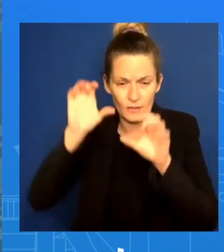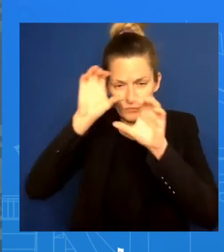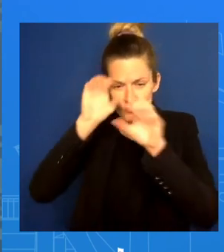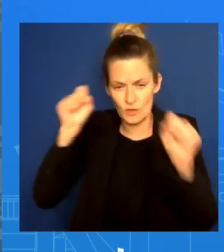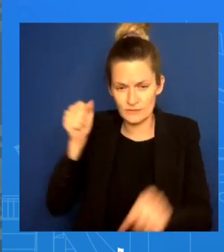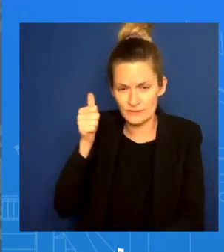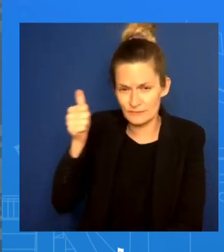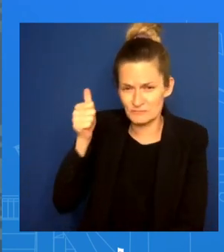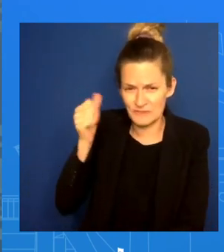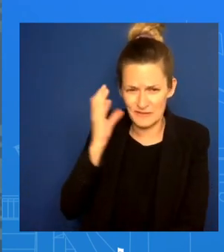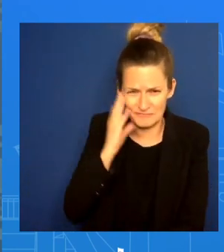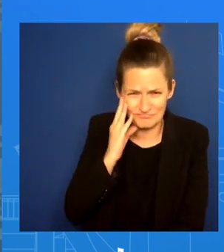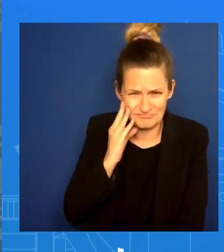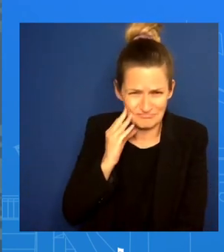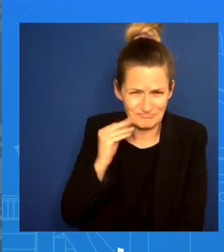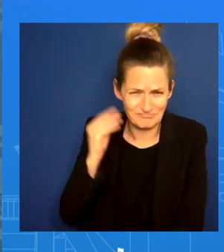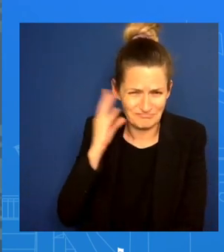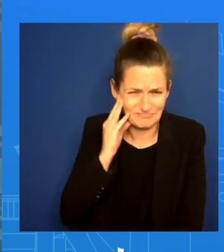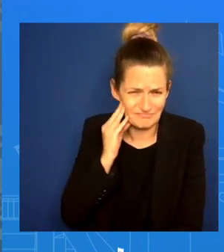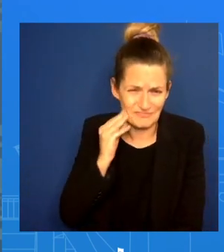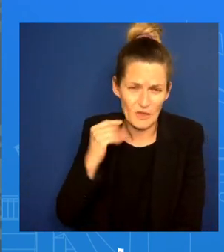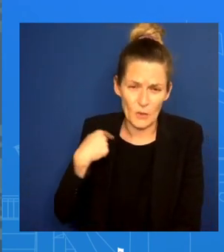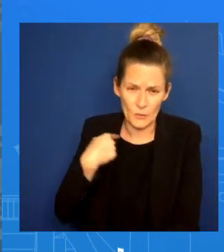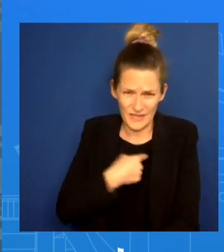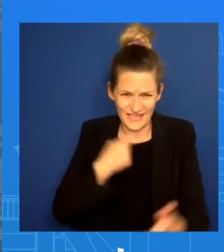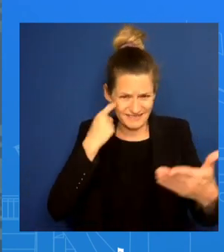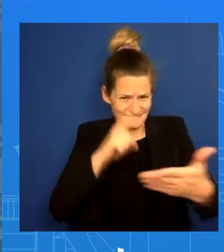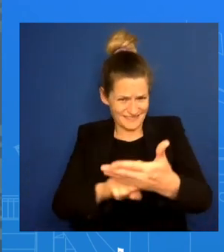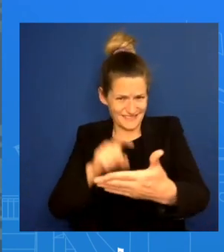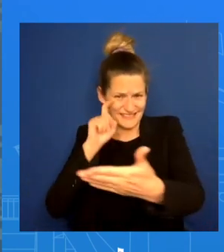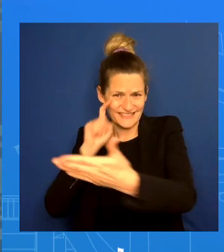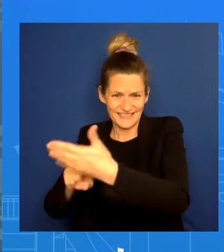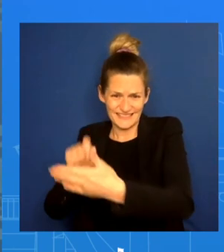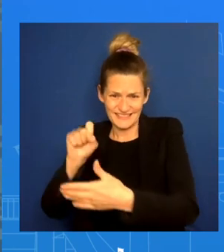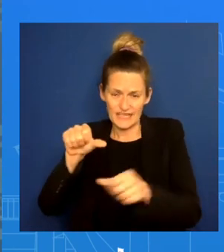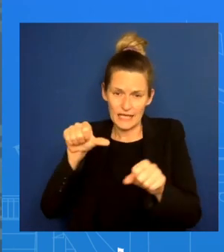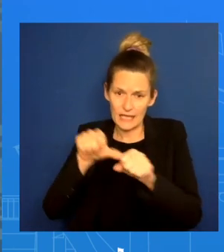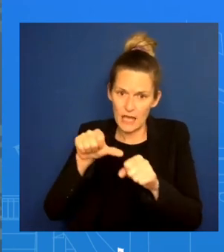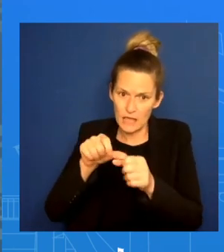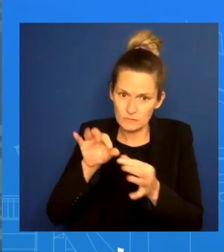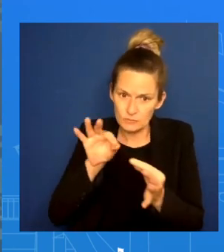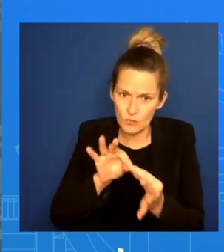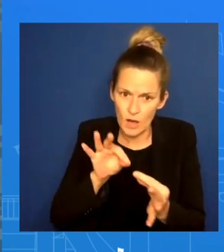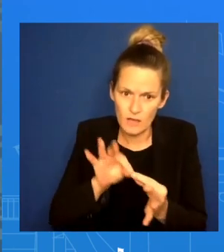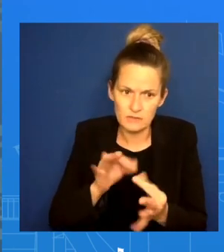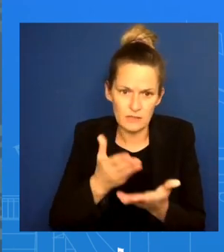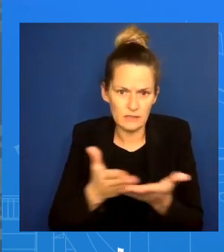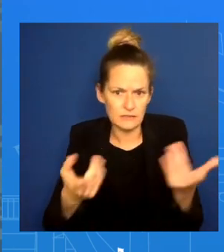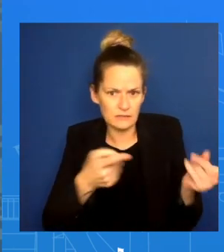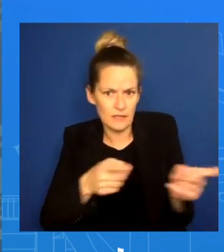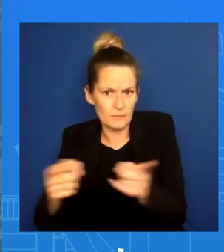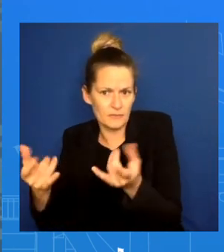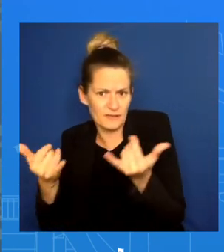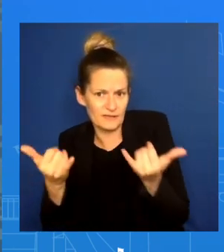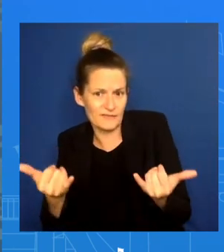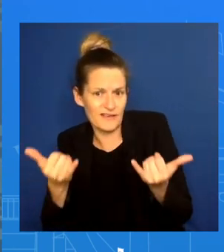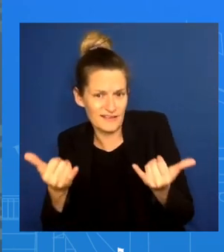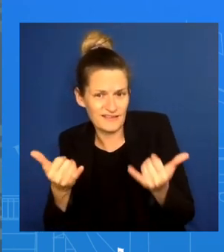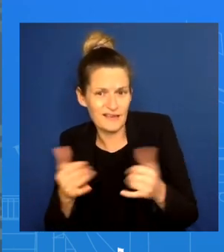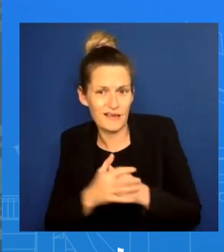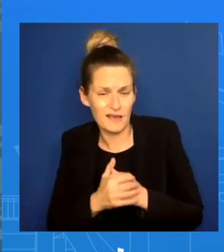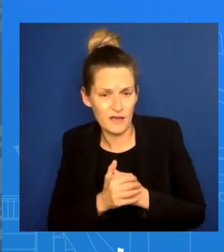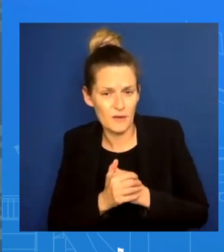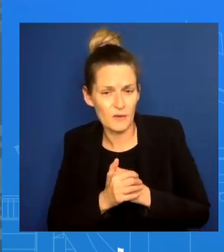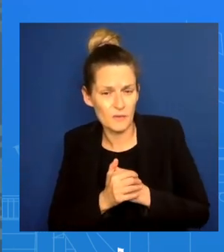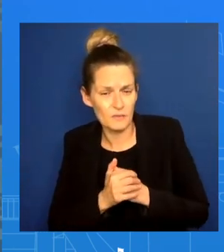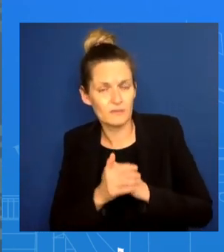gas prices and what they're dealing with at the pump is costing families. But again, the president for the